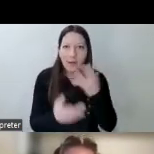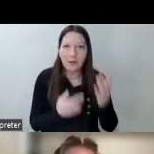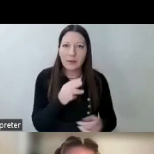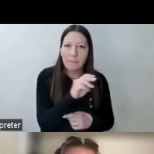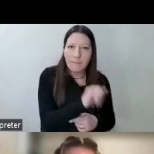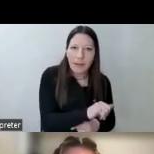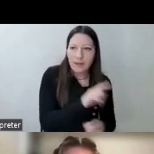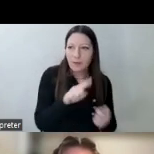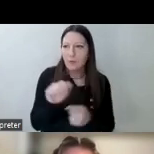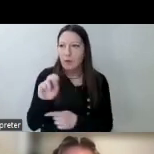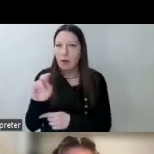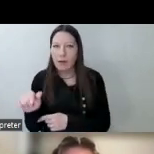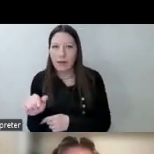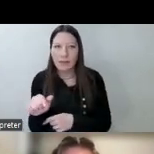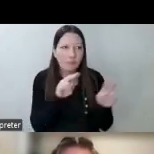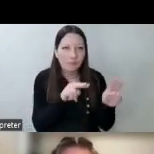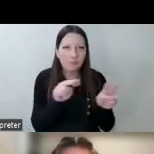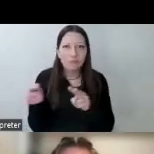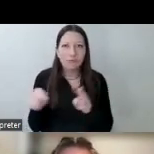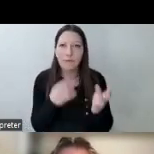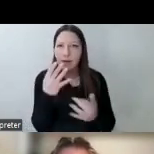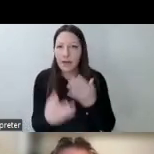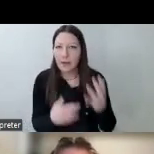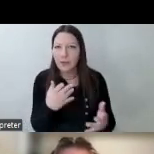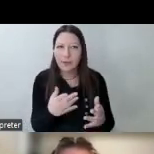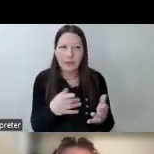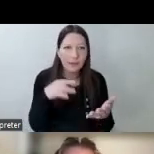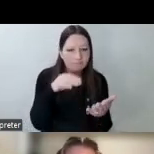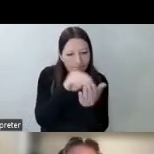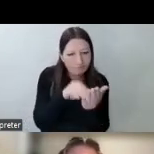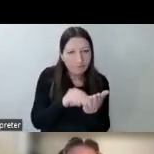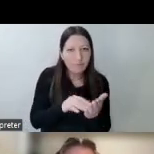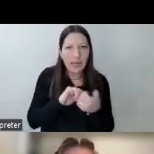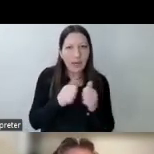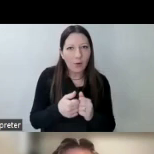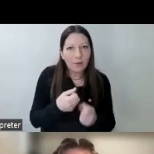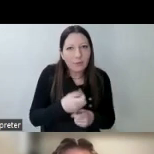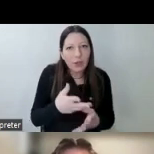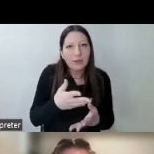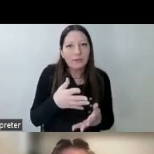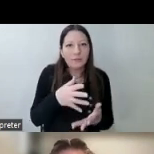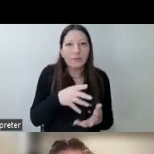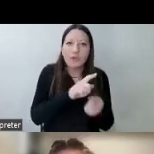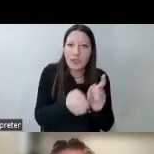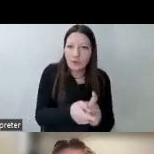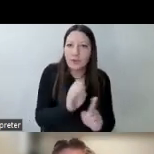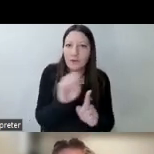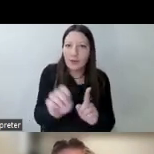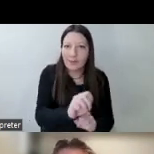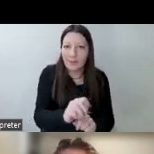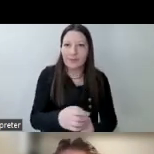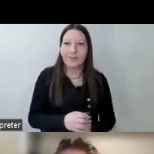well as the various changes that they caused to the surrounding landscape and environment. And I now want to talk a bit about how much of this plan